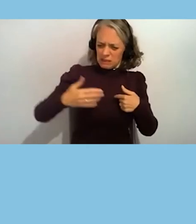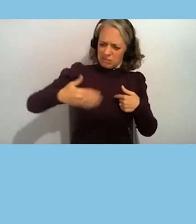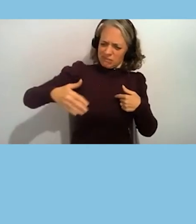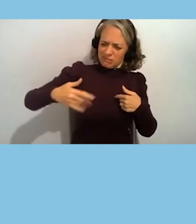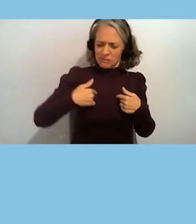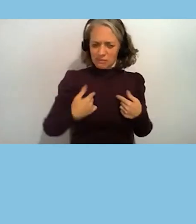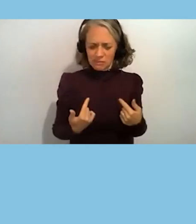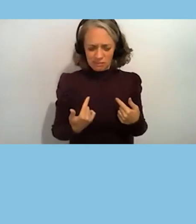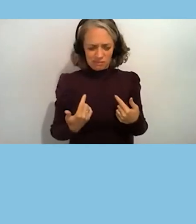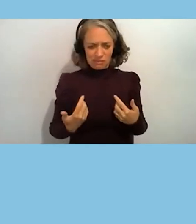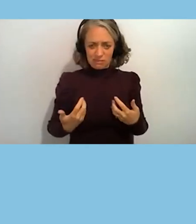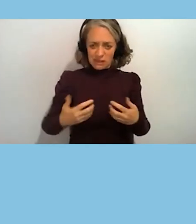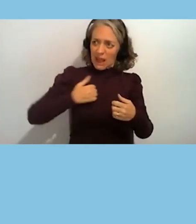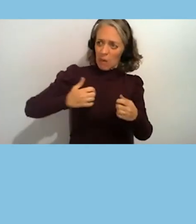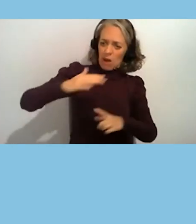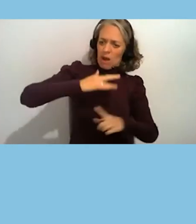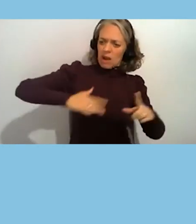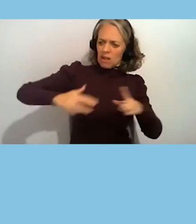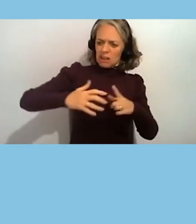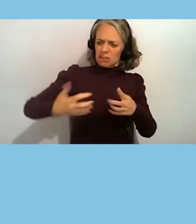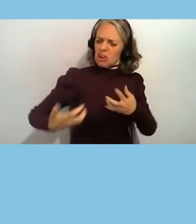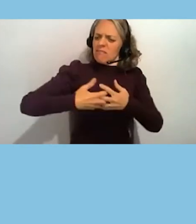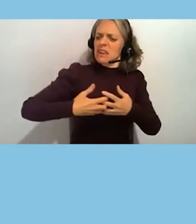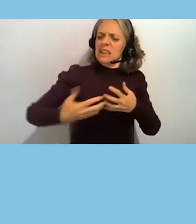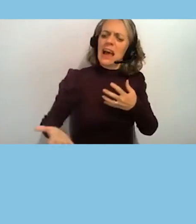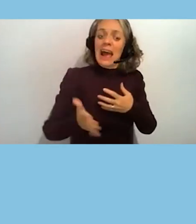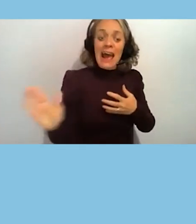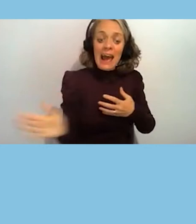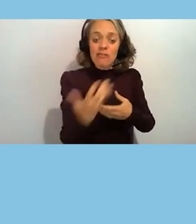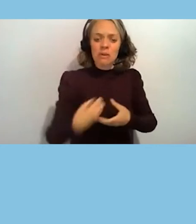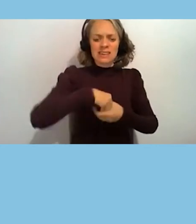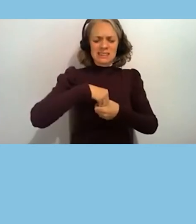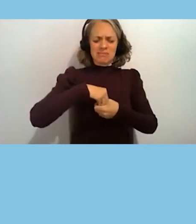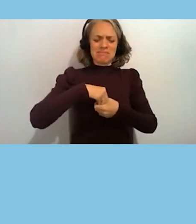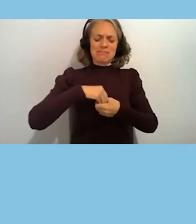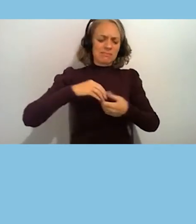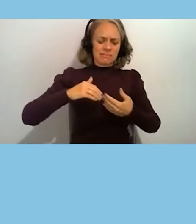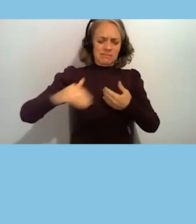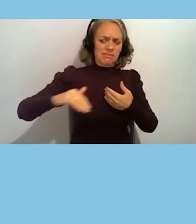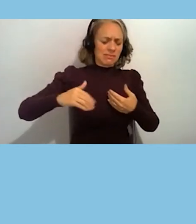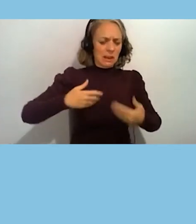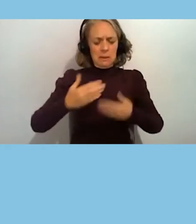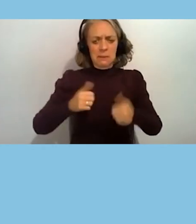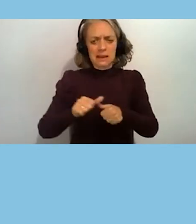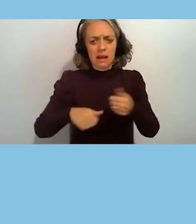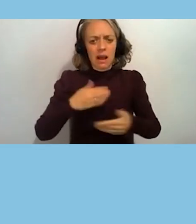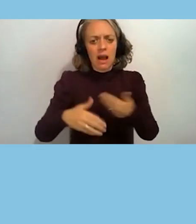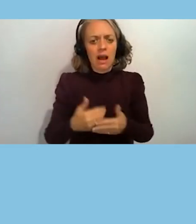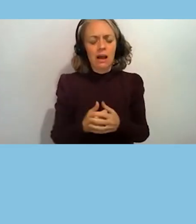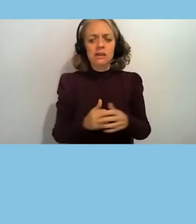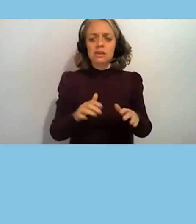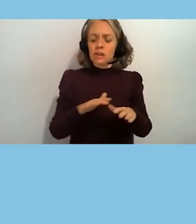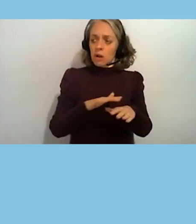Does not fit the ecology of just the way things are. instead of imagining disability as a